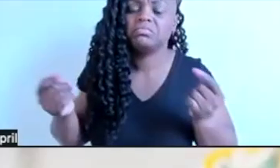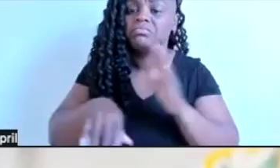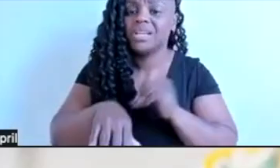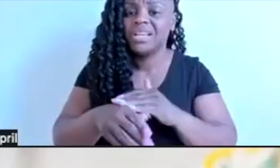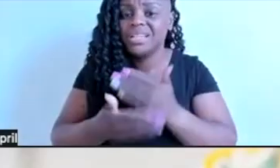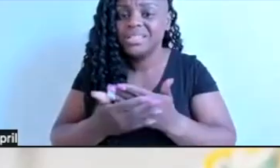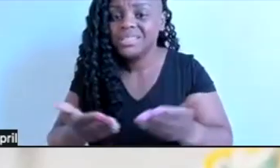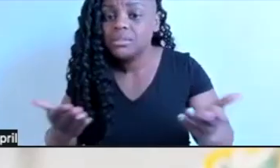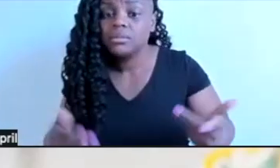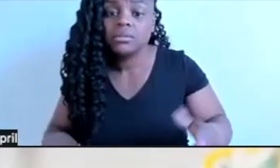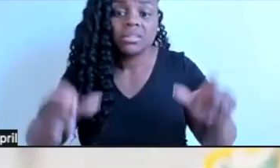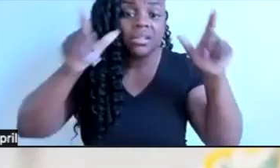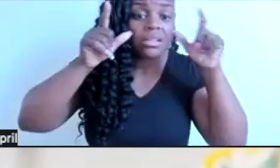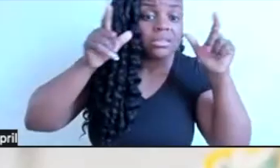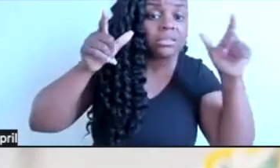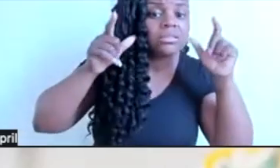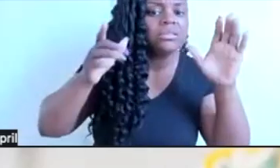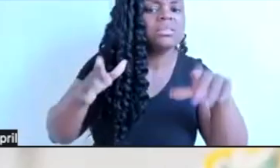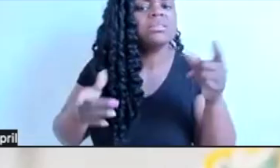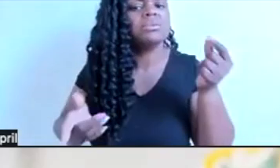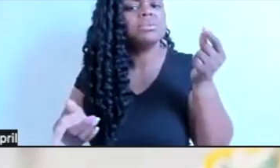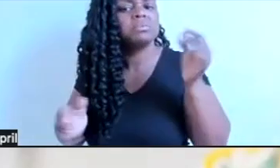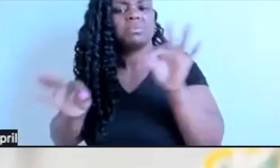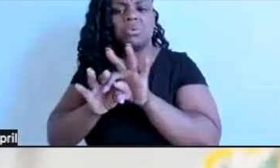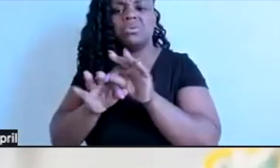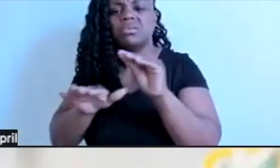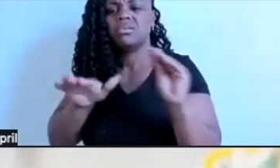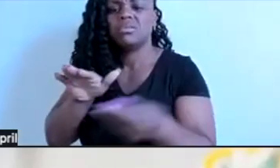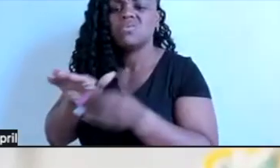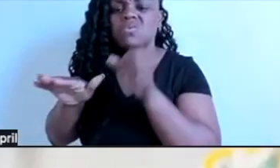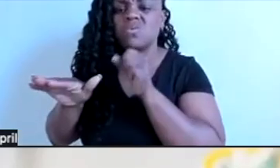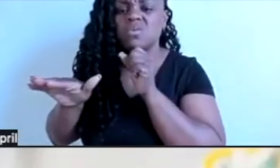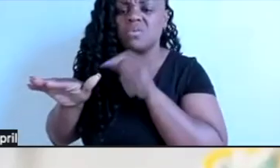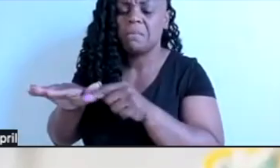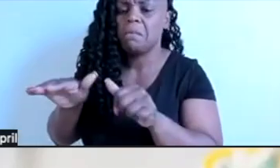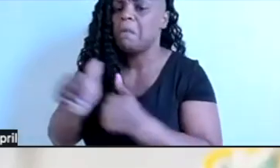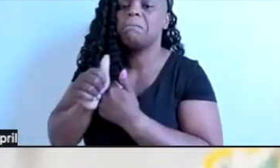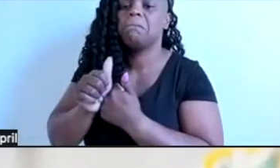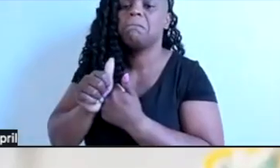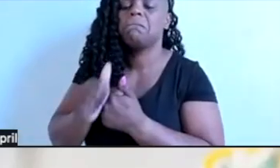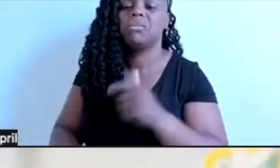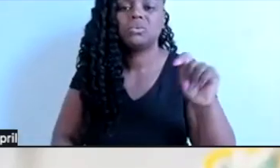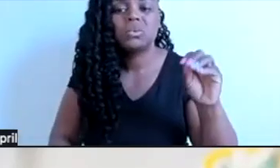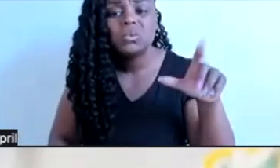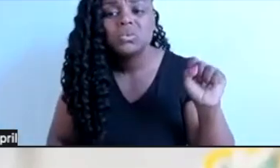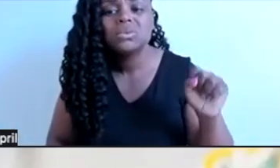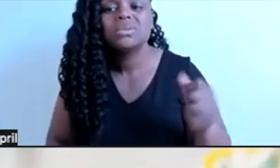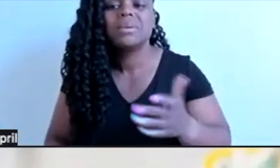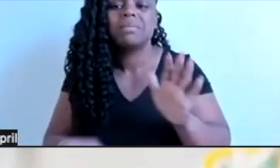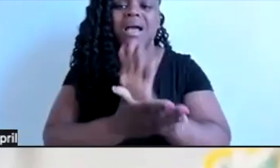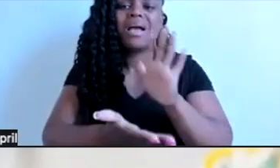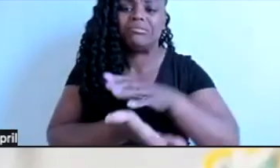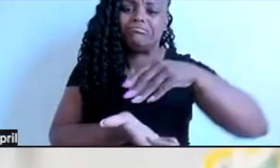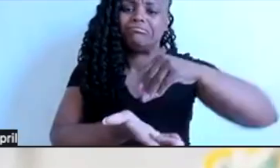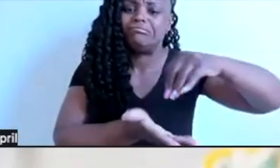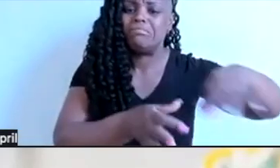the old ones in your kit. Tools, important documents. Put pictures of documents on your phone for quick reference,